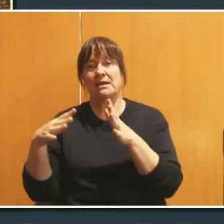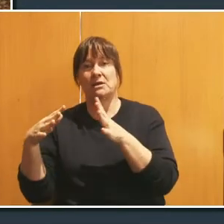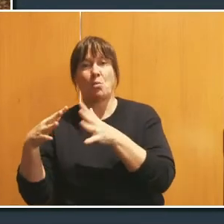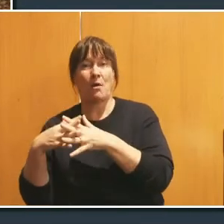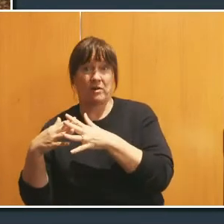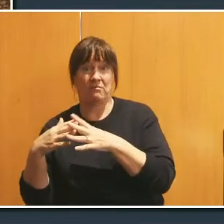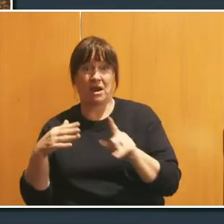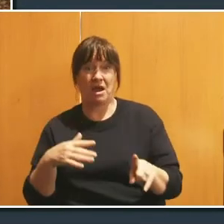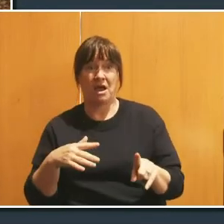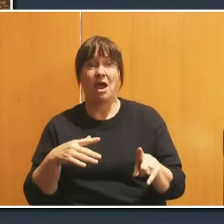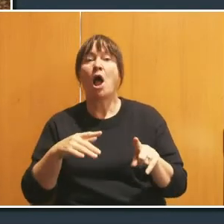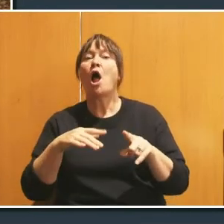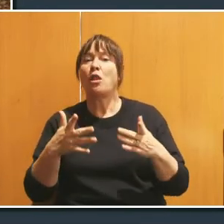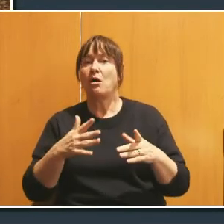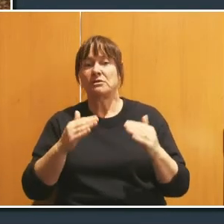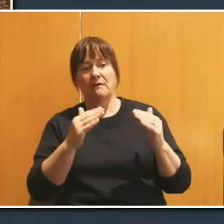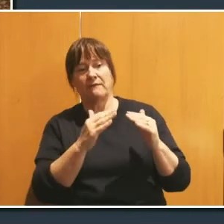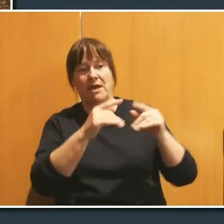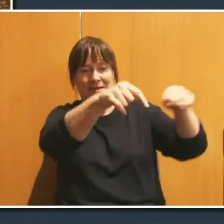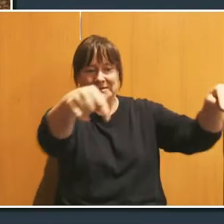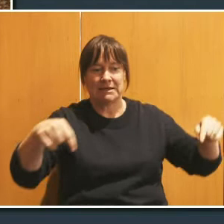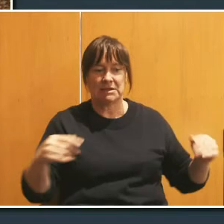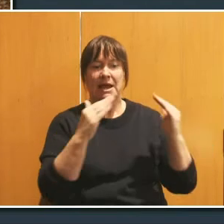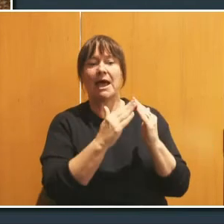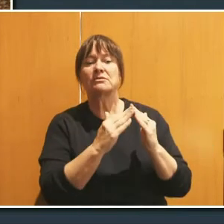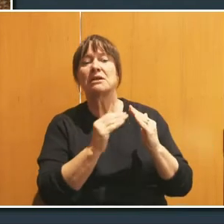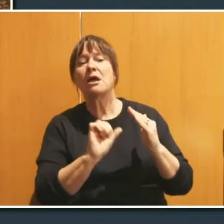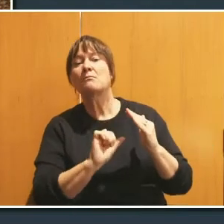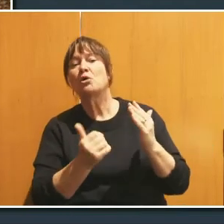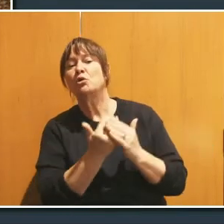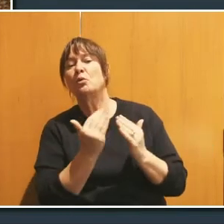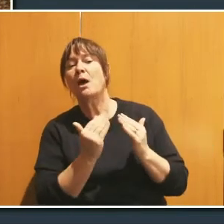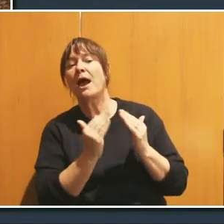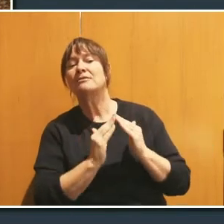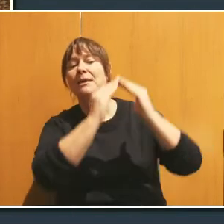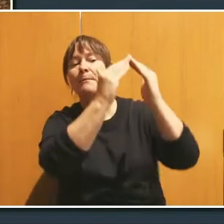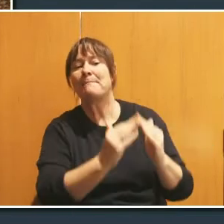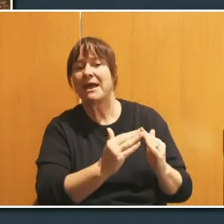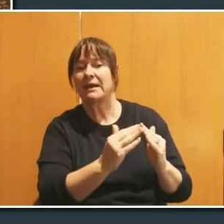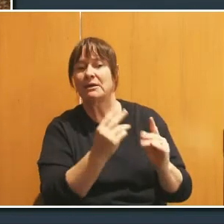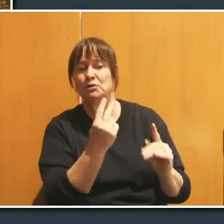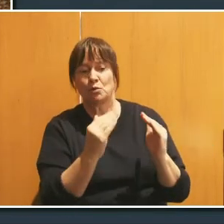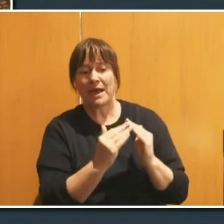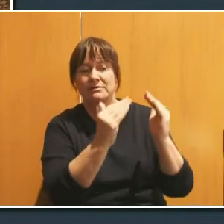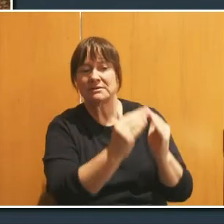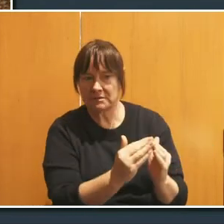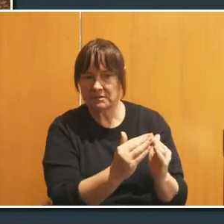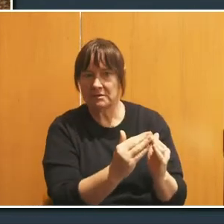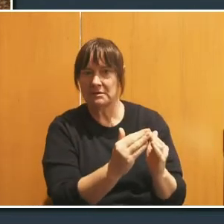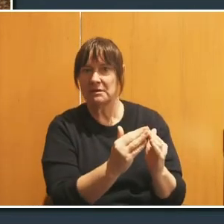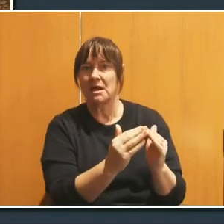of infill, and the numbers of people living per house or per section